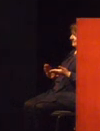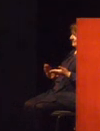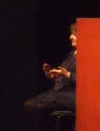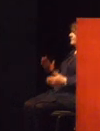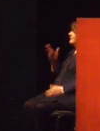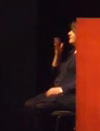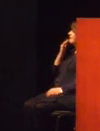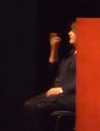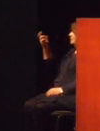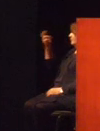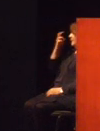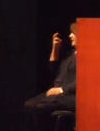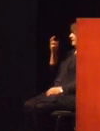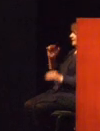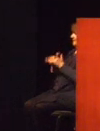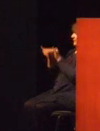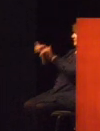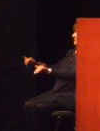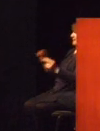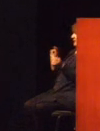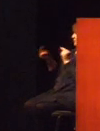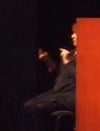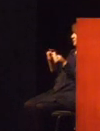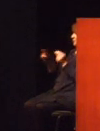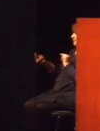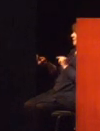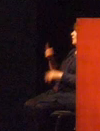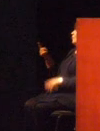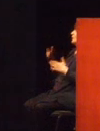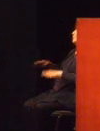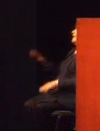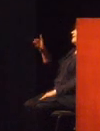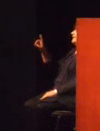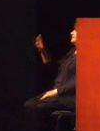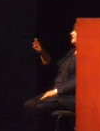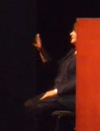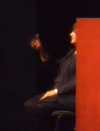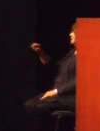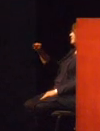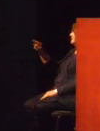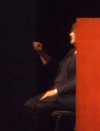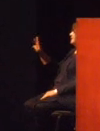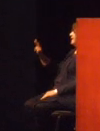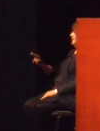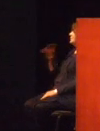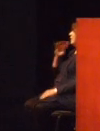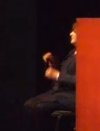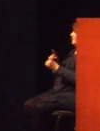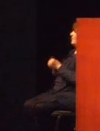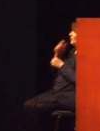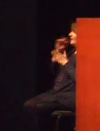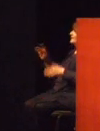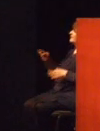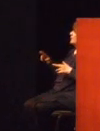Colorblindness is a way of remaining neutral. And one of the ways that Beverly Daniel Tatum talks about racism is that it's like a river and it just moves